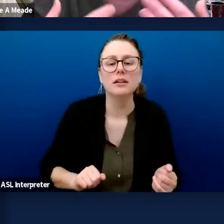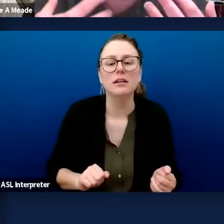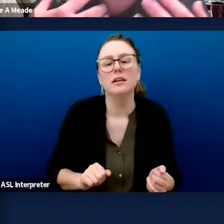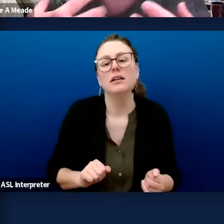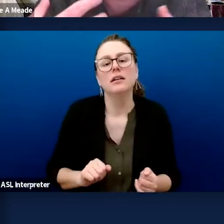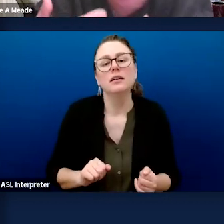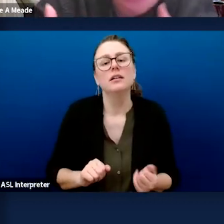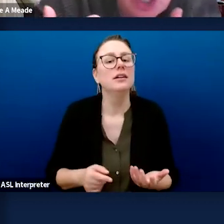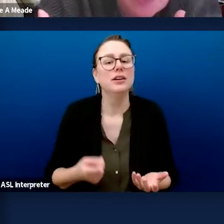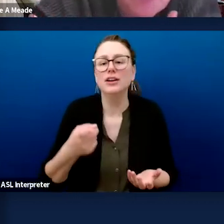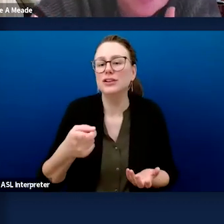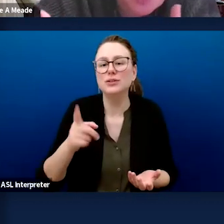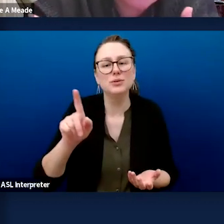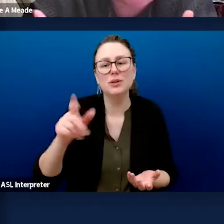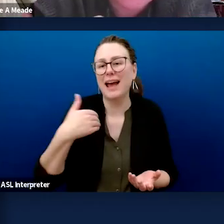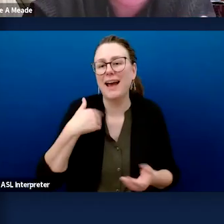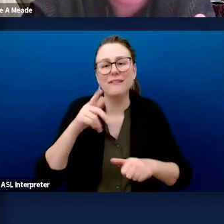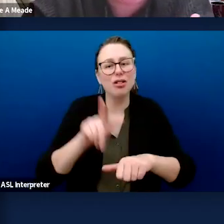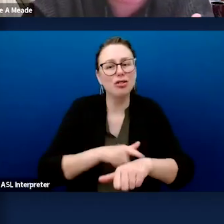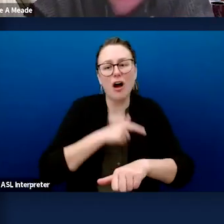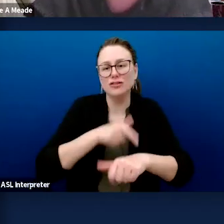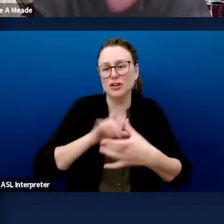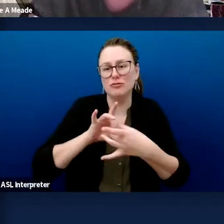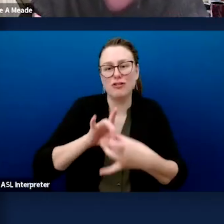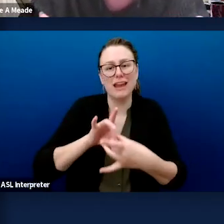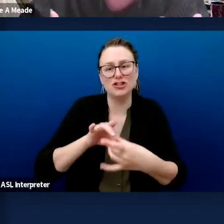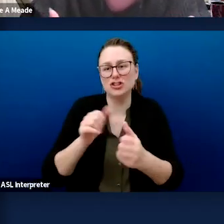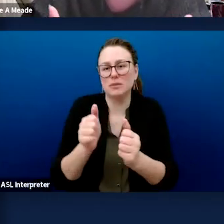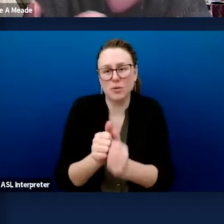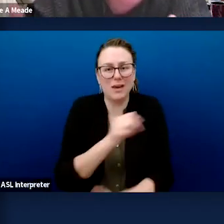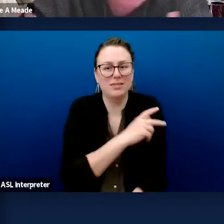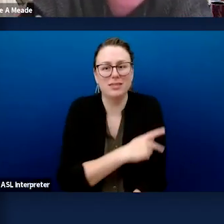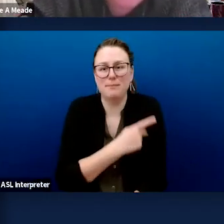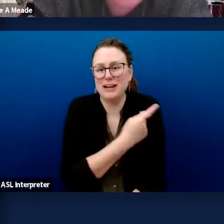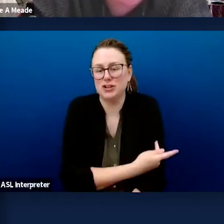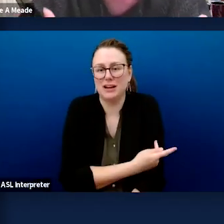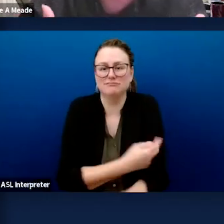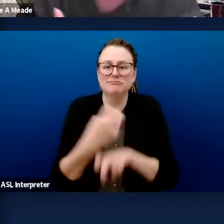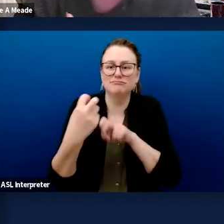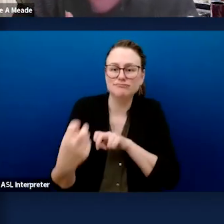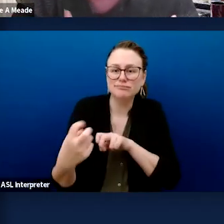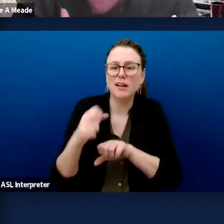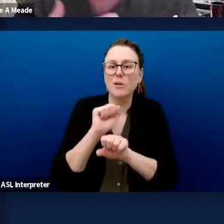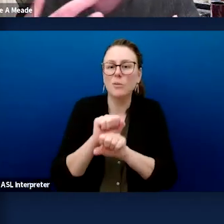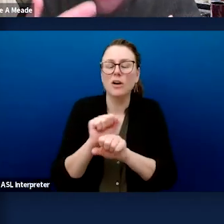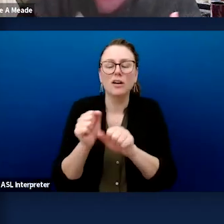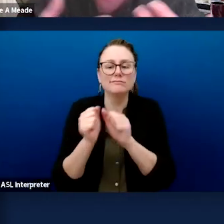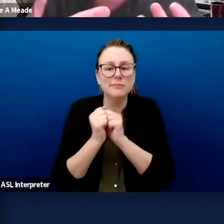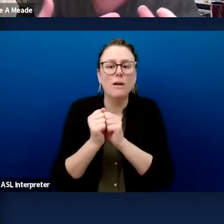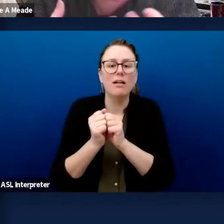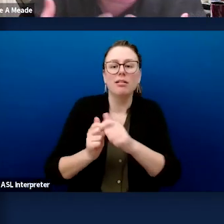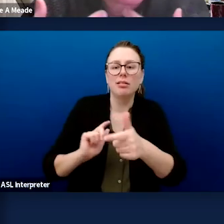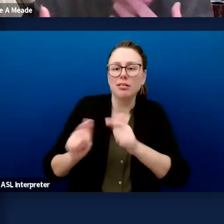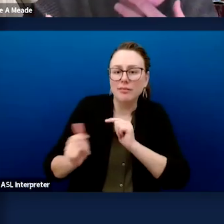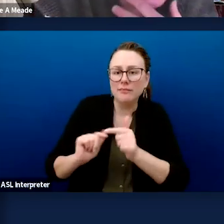implying is that you have a long-term relationship with someone, and you've worked with them. They